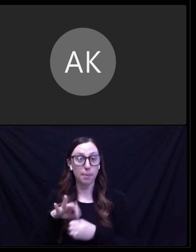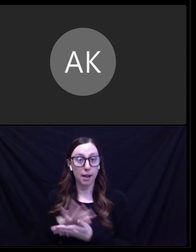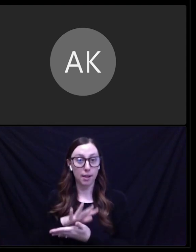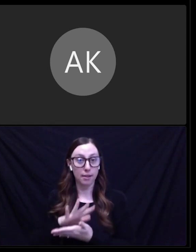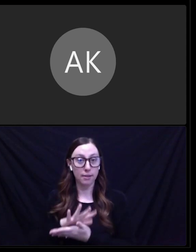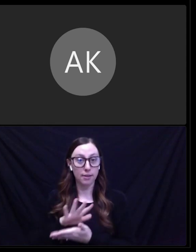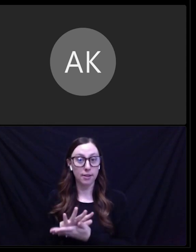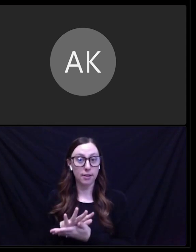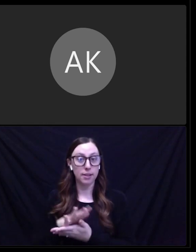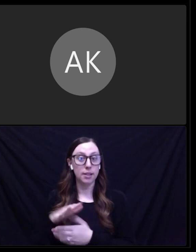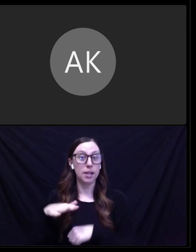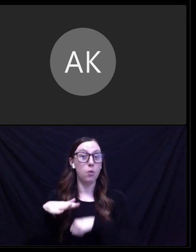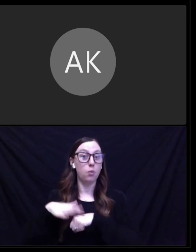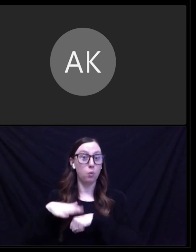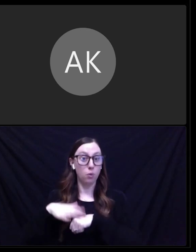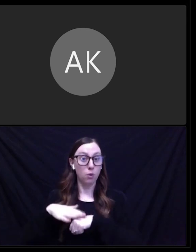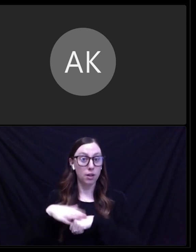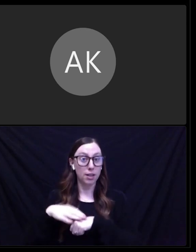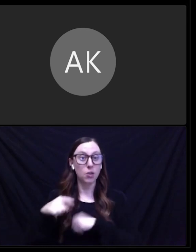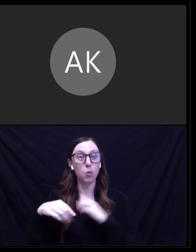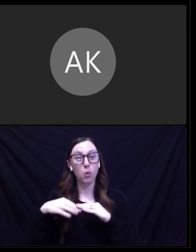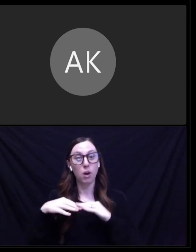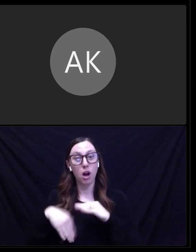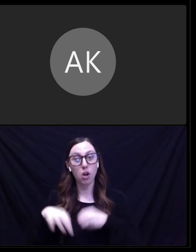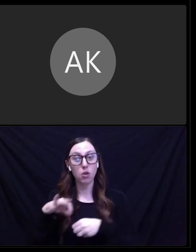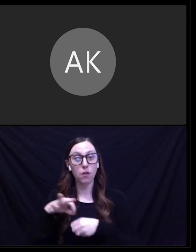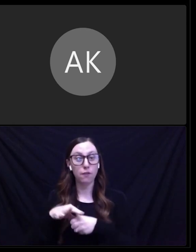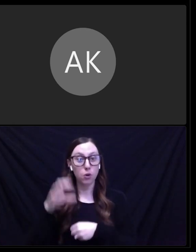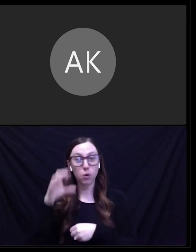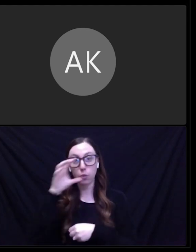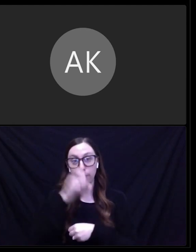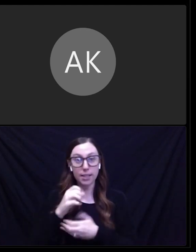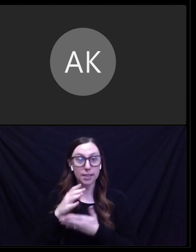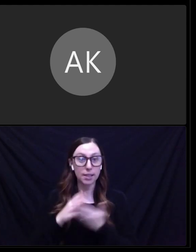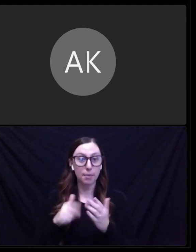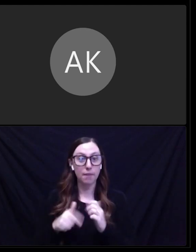It gives me warnings that I have undervoted some of these contests.